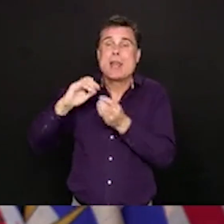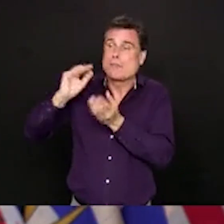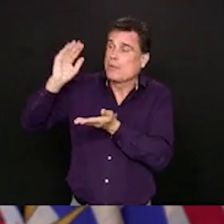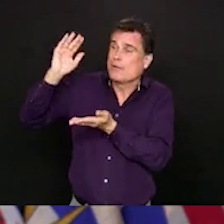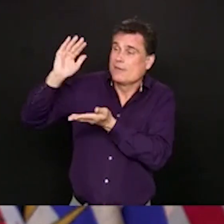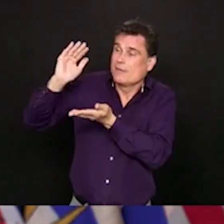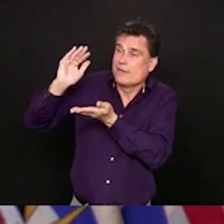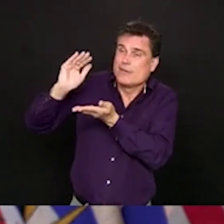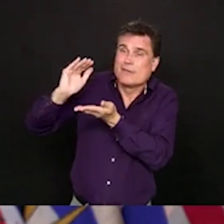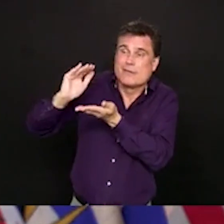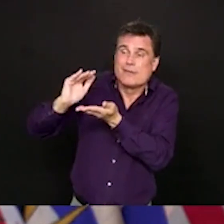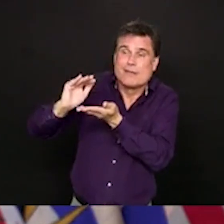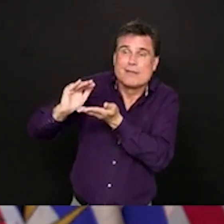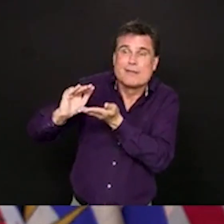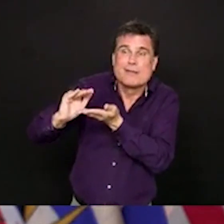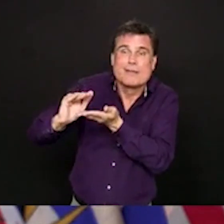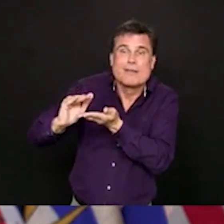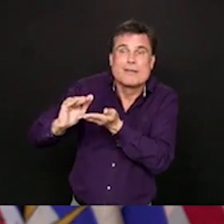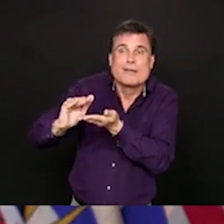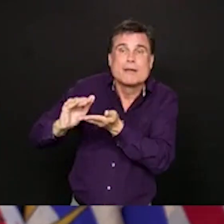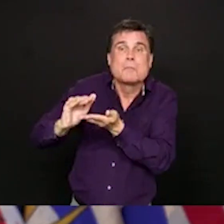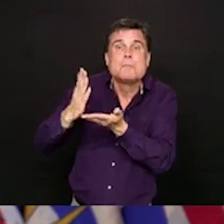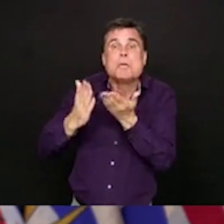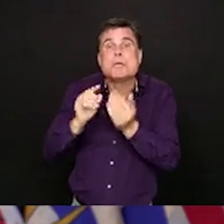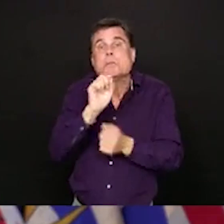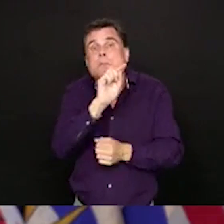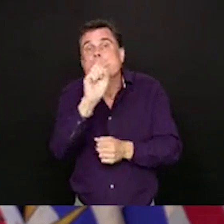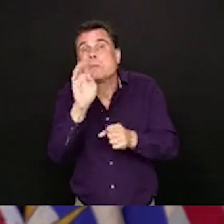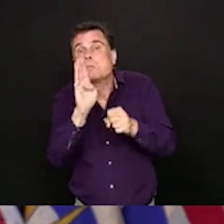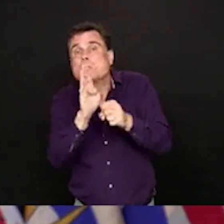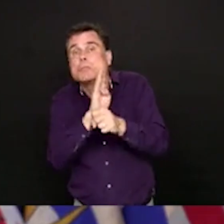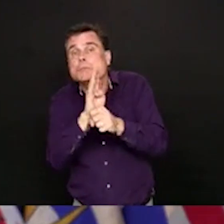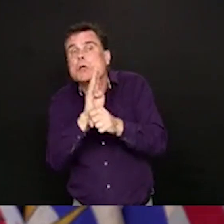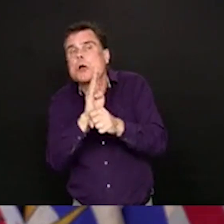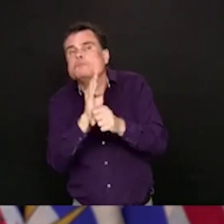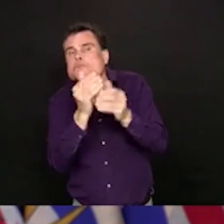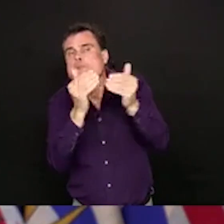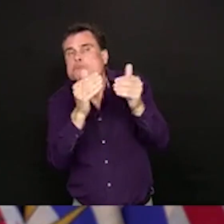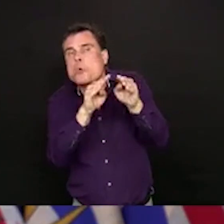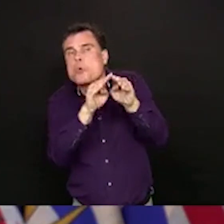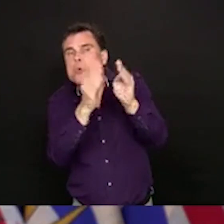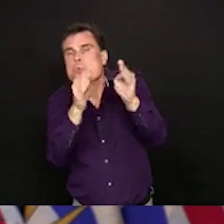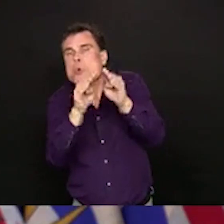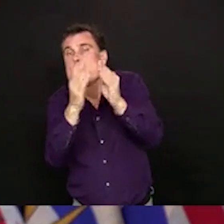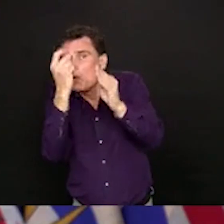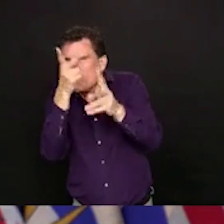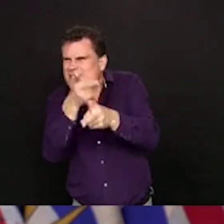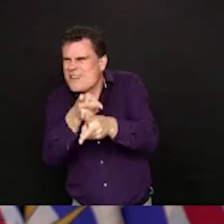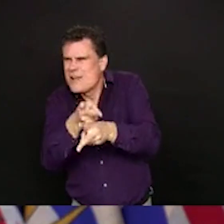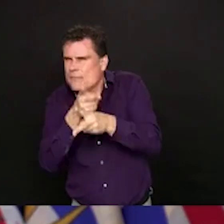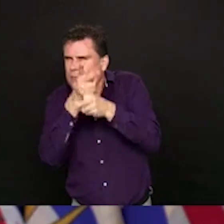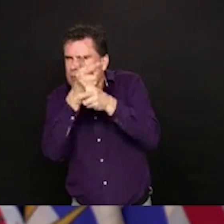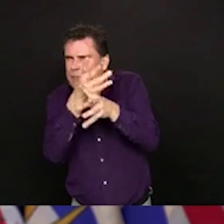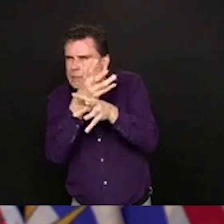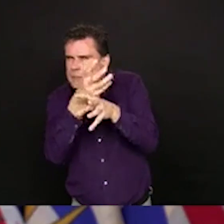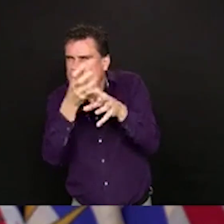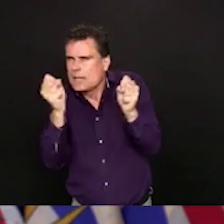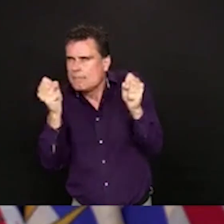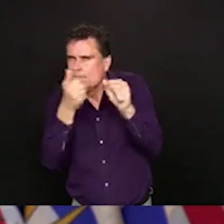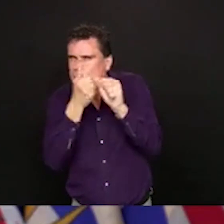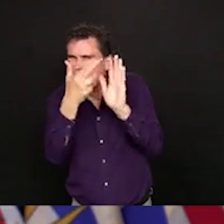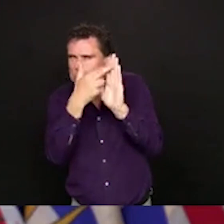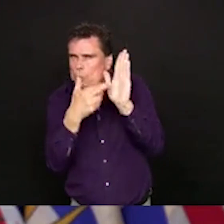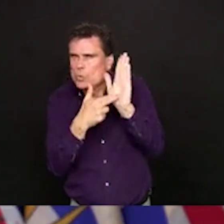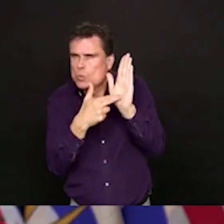appropriate precautions in place, that we maintain our social distancing, our physical distancing from each other, that we don't